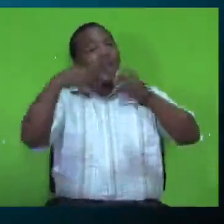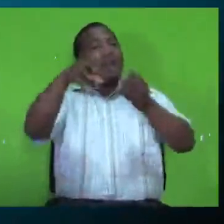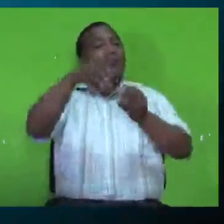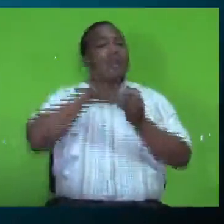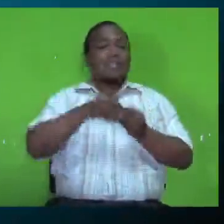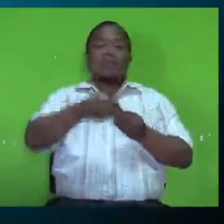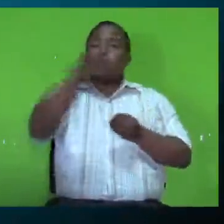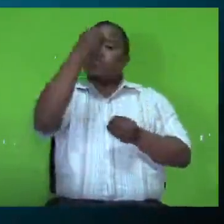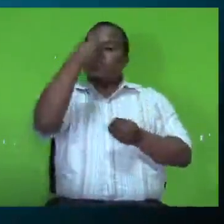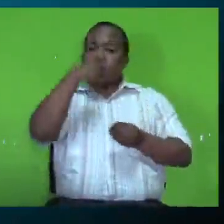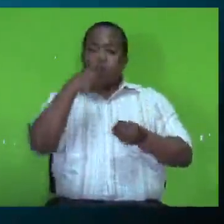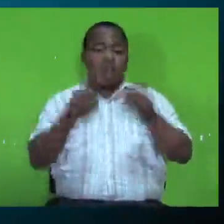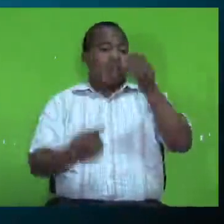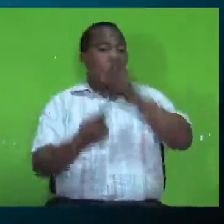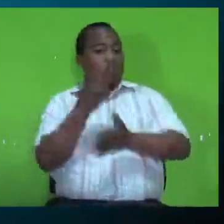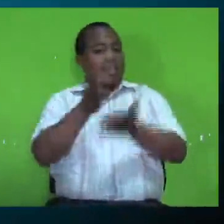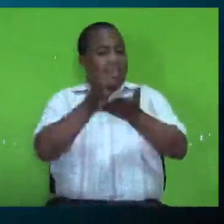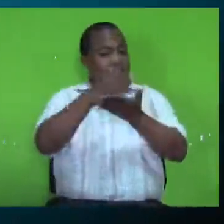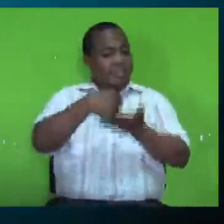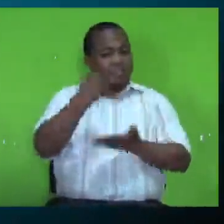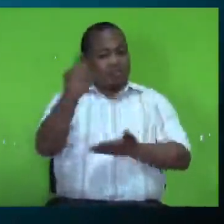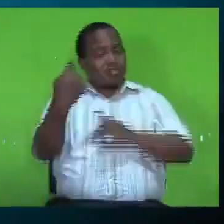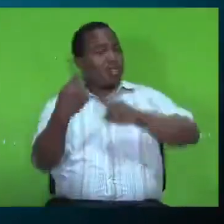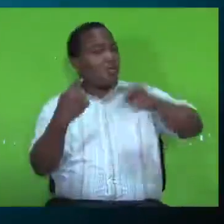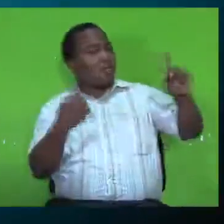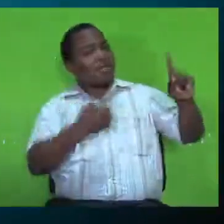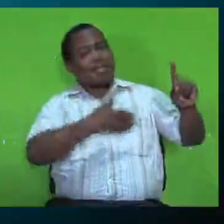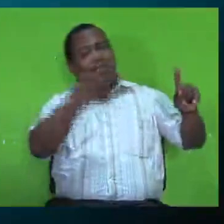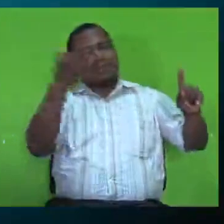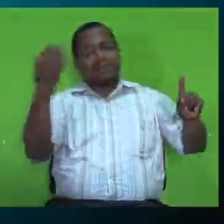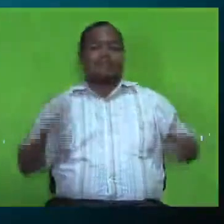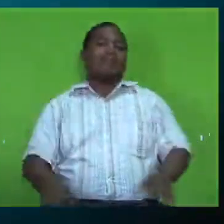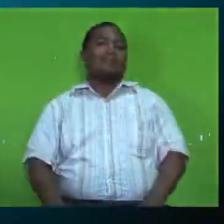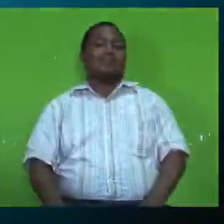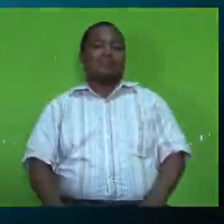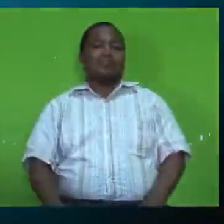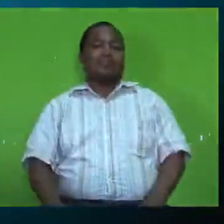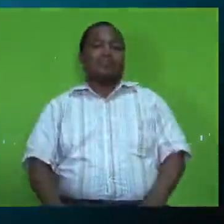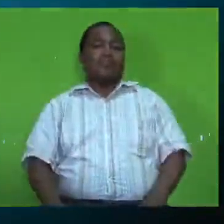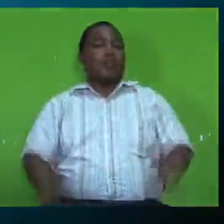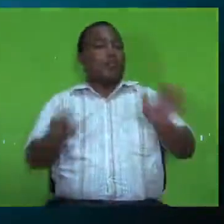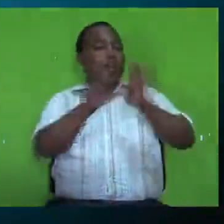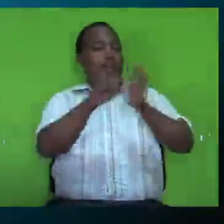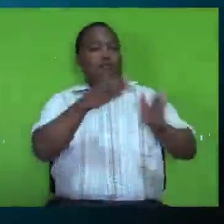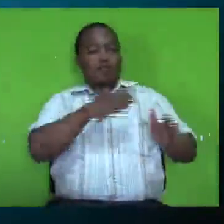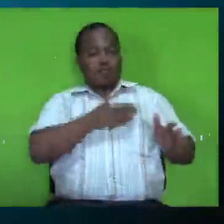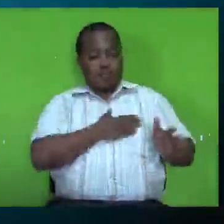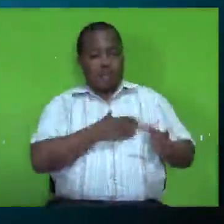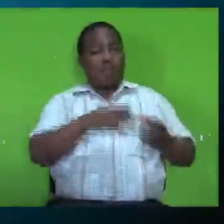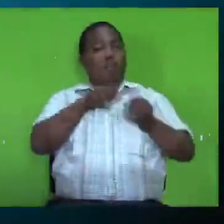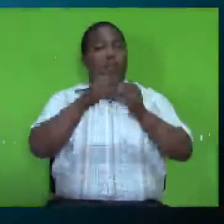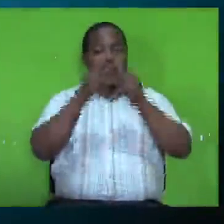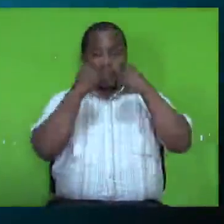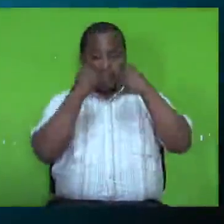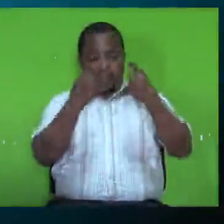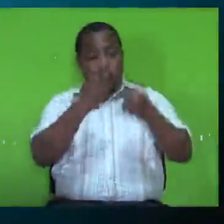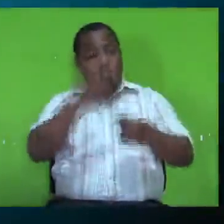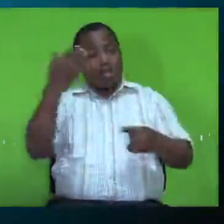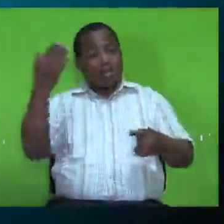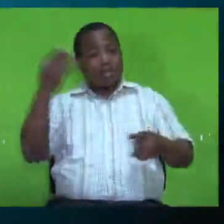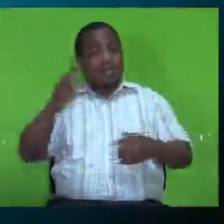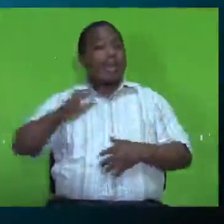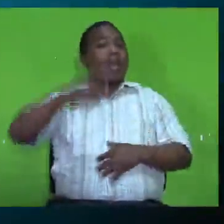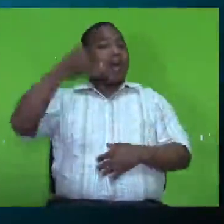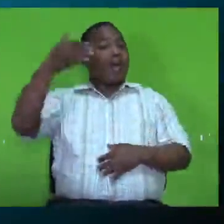manufactured foods from one place to another. My dear students and other viewers,